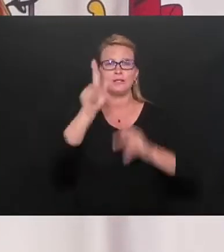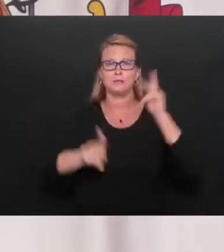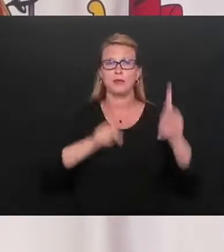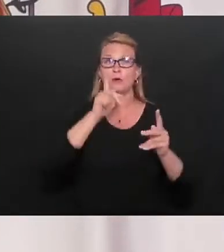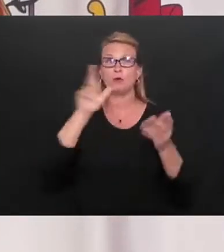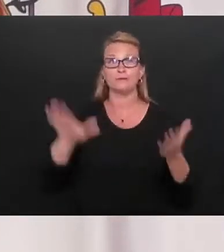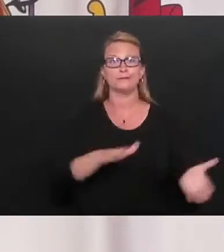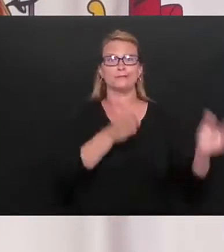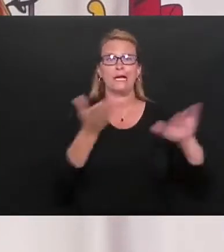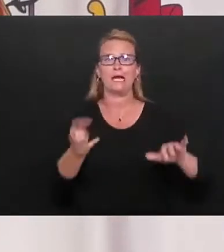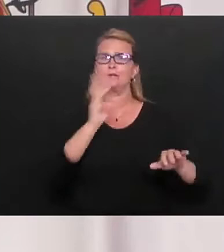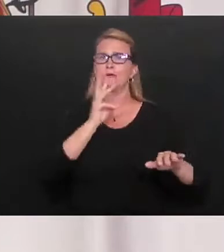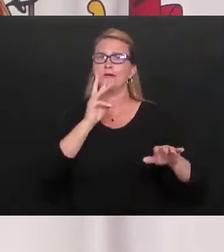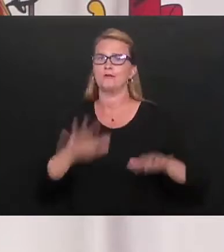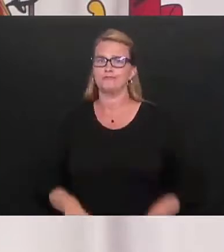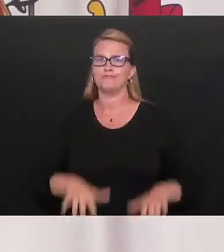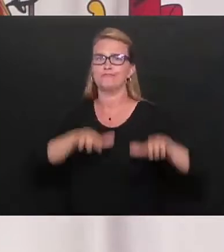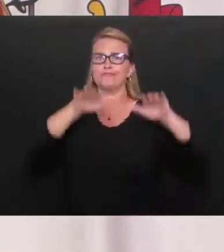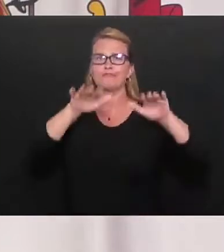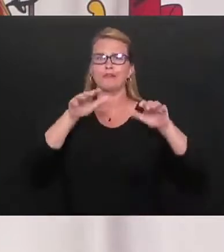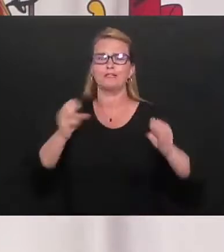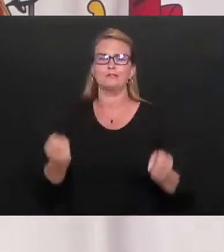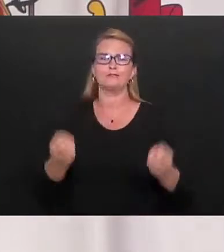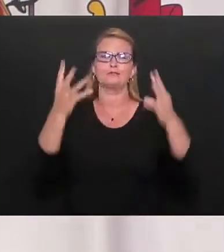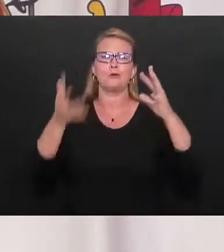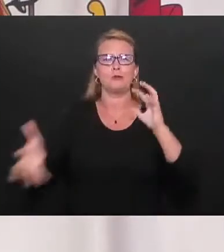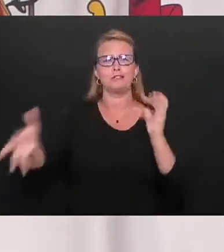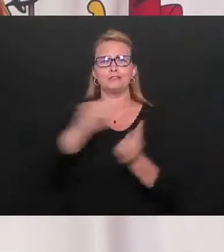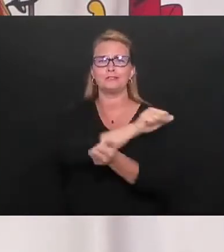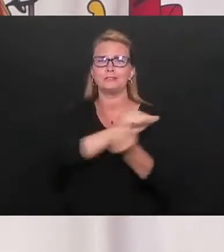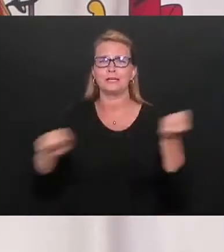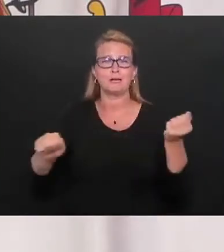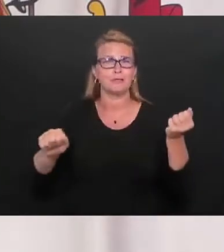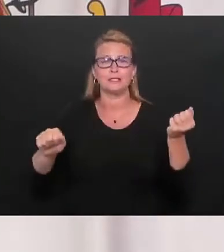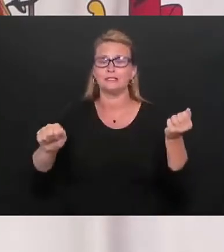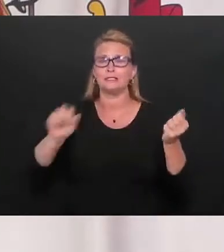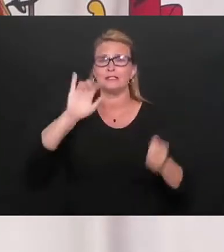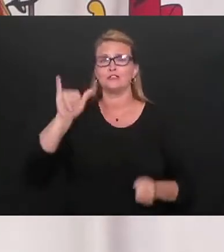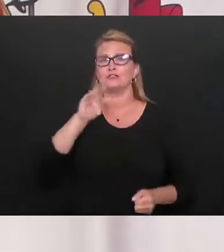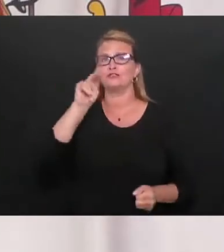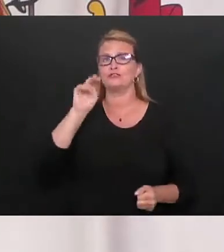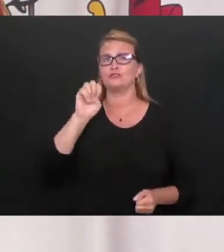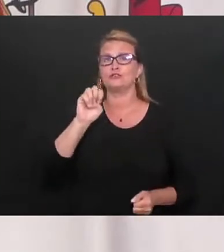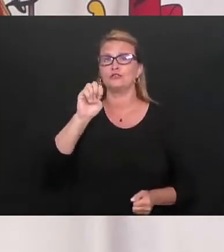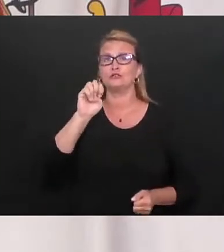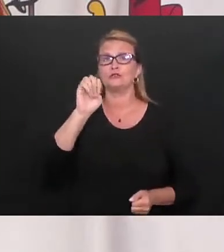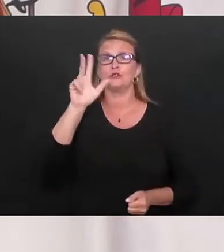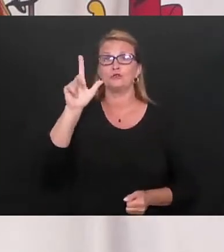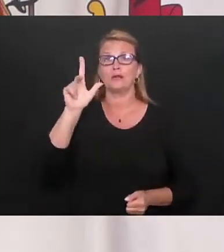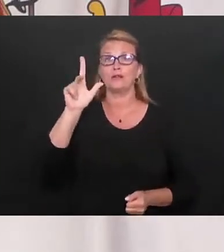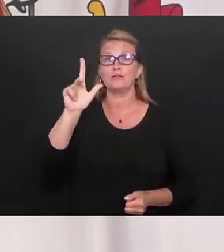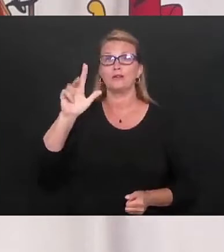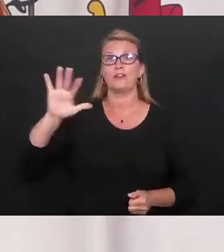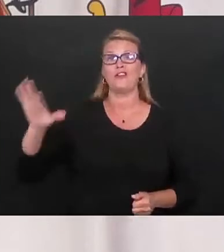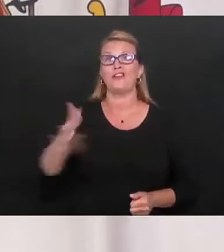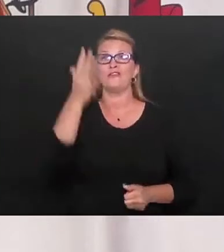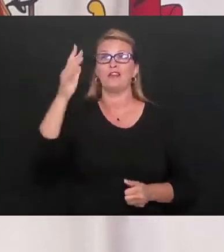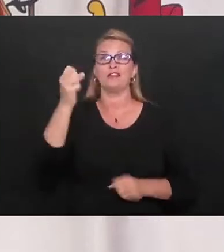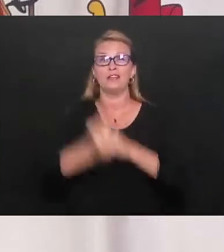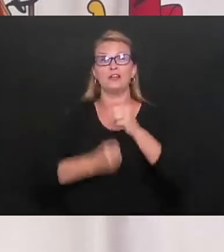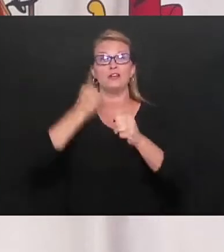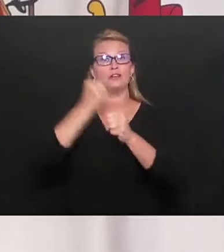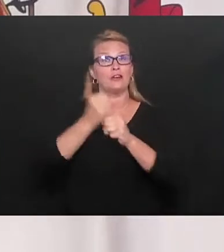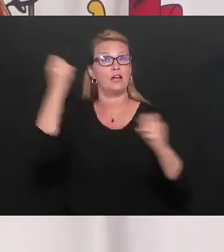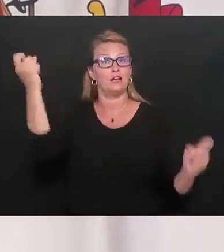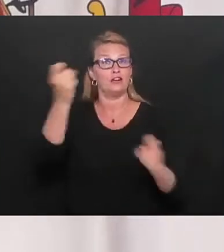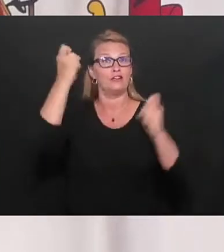terrible flood and all those that had so much damage and everything. June 23rd, our 5th year anniversary of that